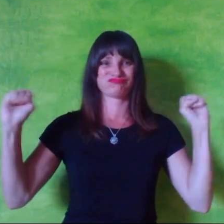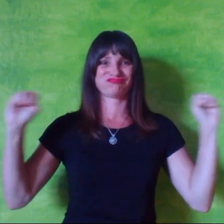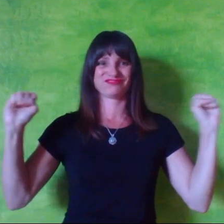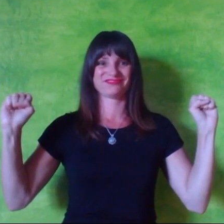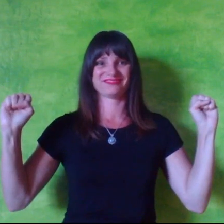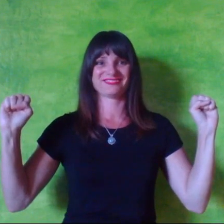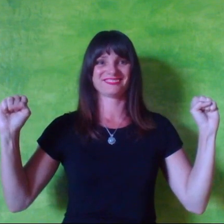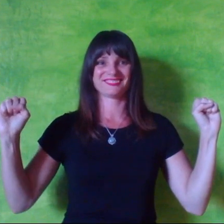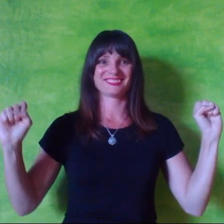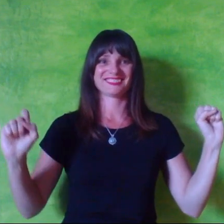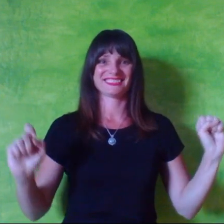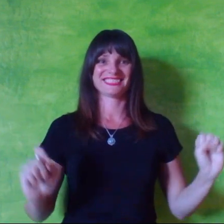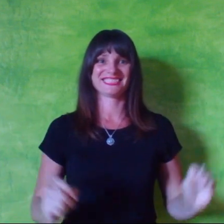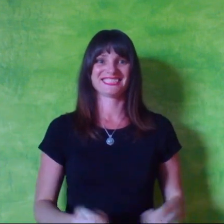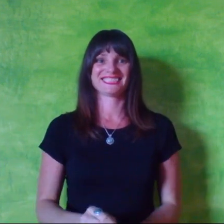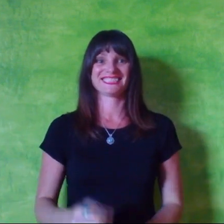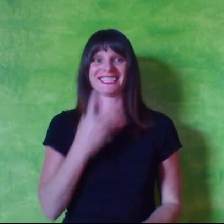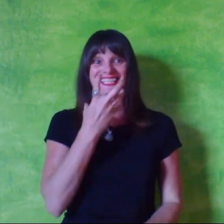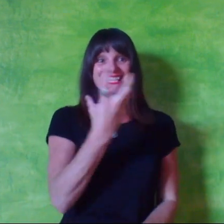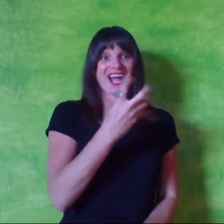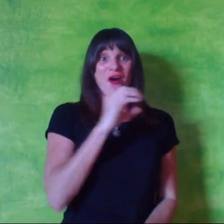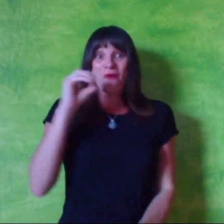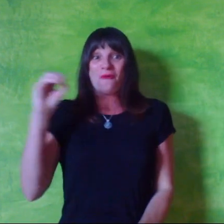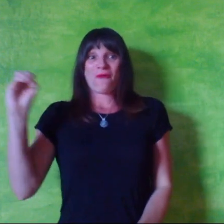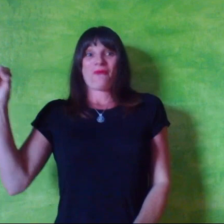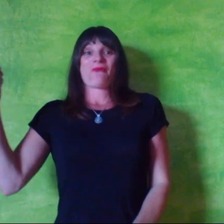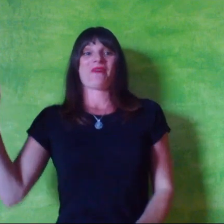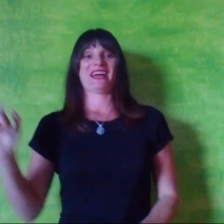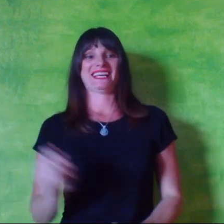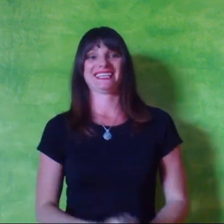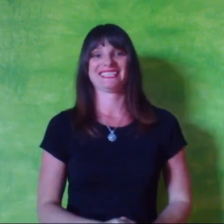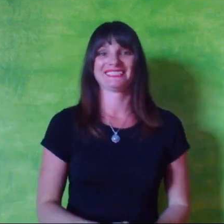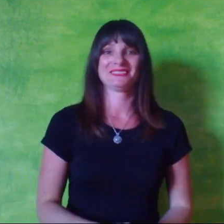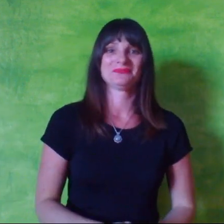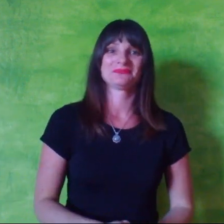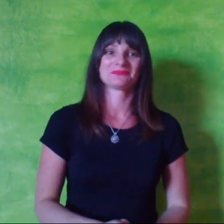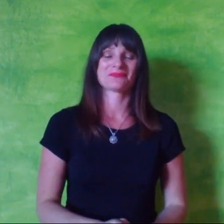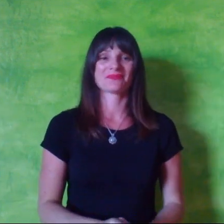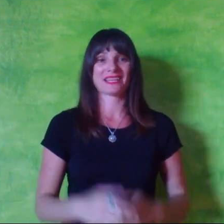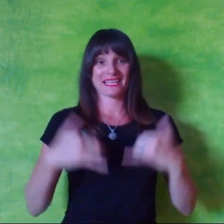And so we're gonna chop this up into little bits so we can throw it in the smoker.